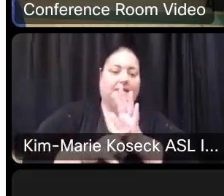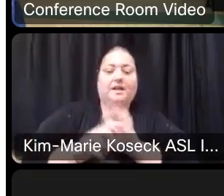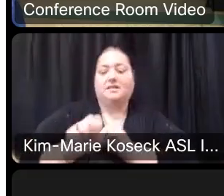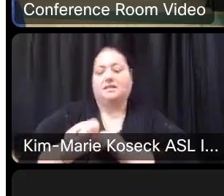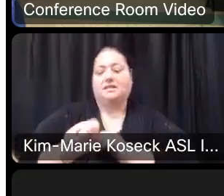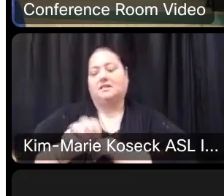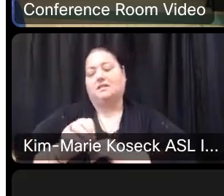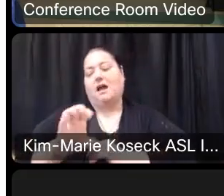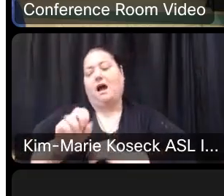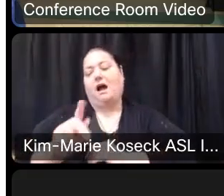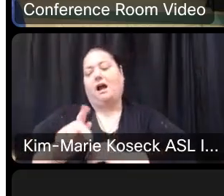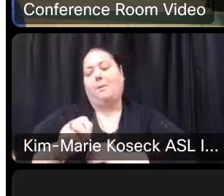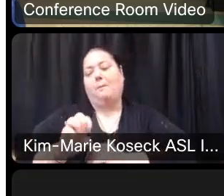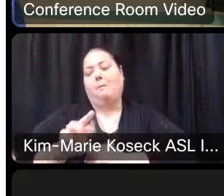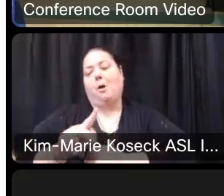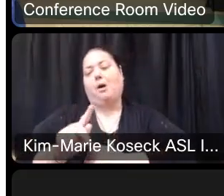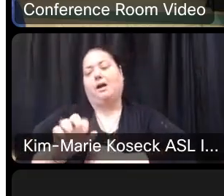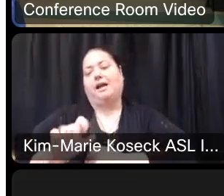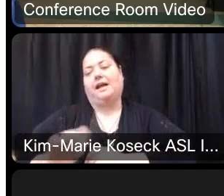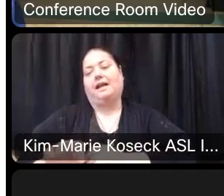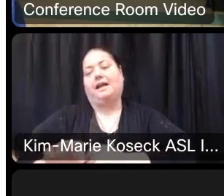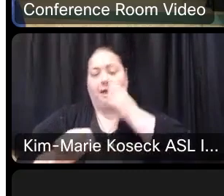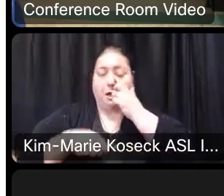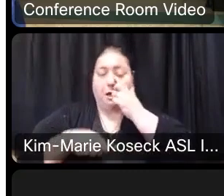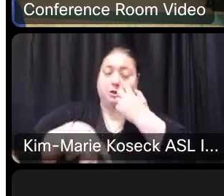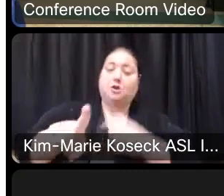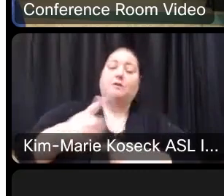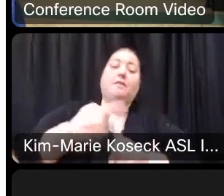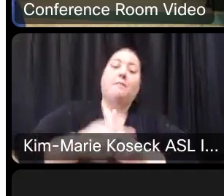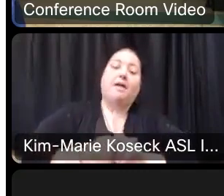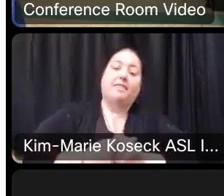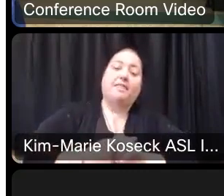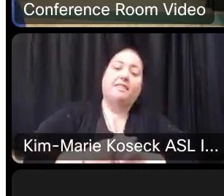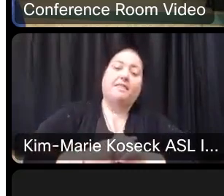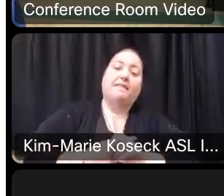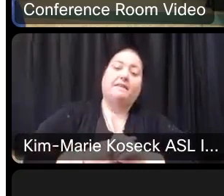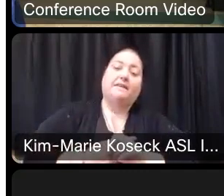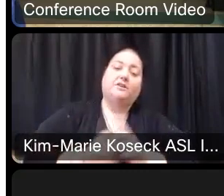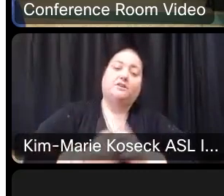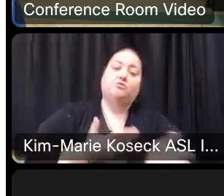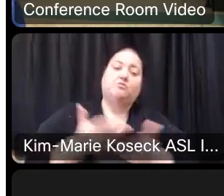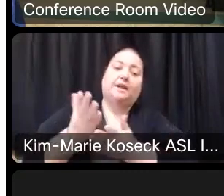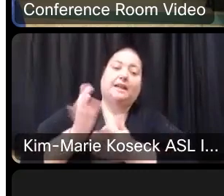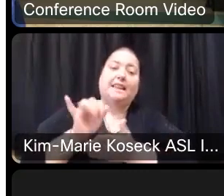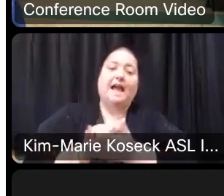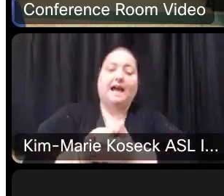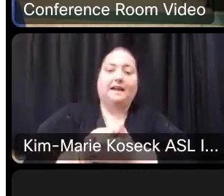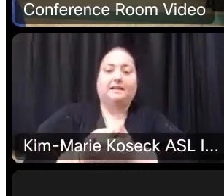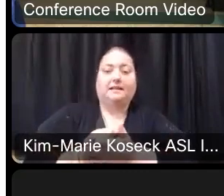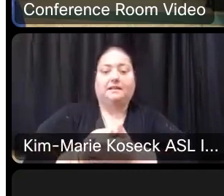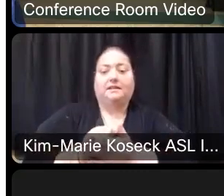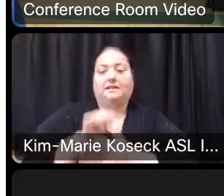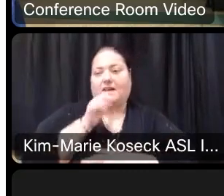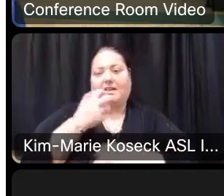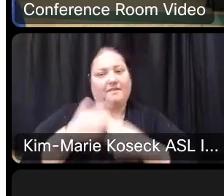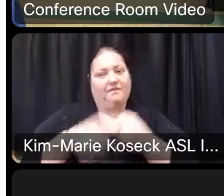that might be something we also explore during that month as a way to kind of bring that. That's and- actually not that difficult